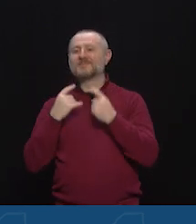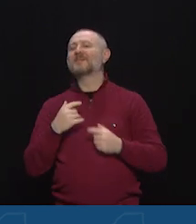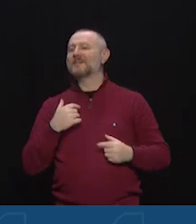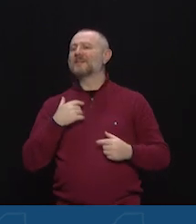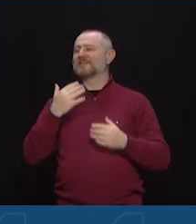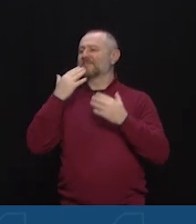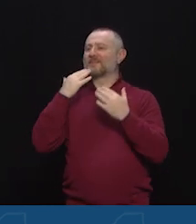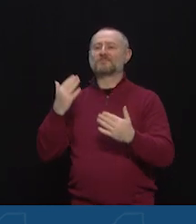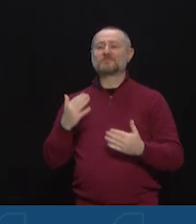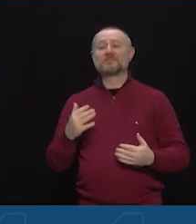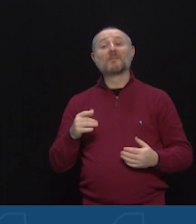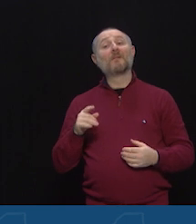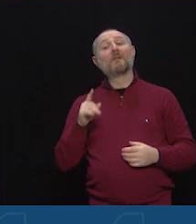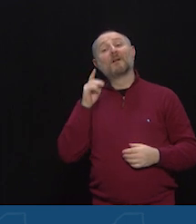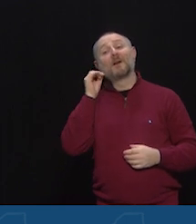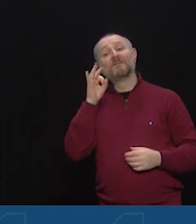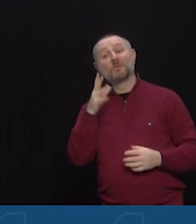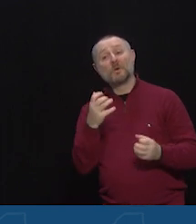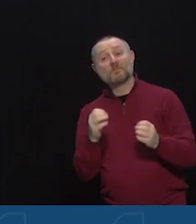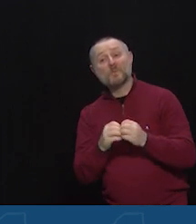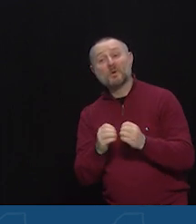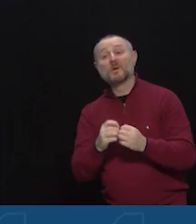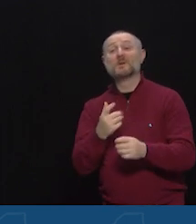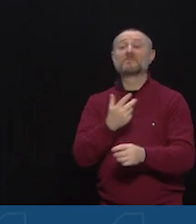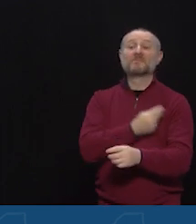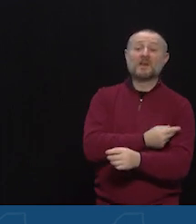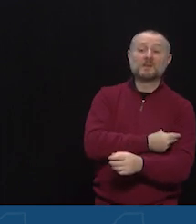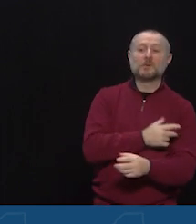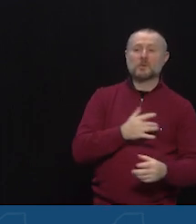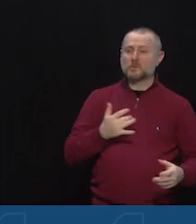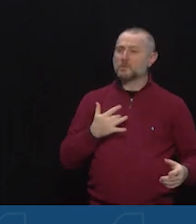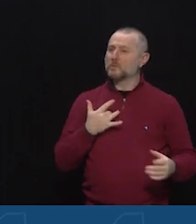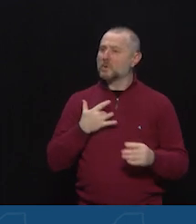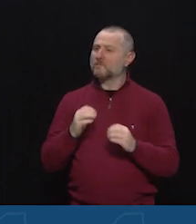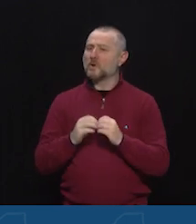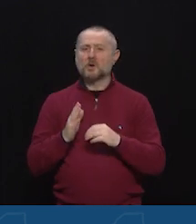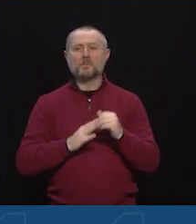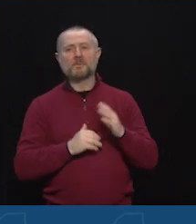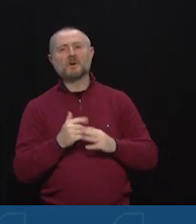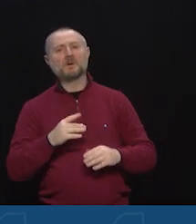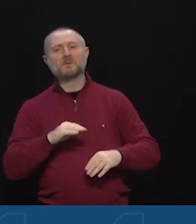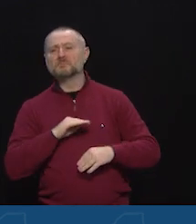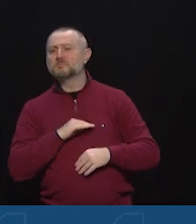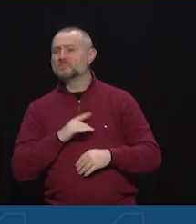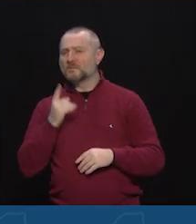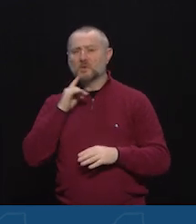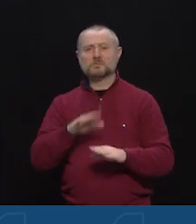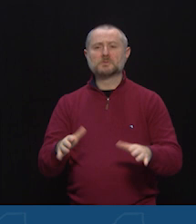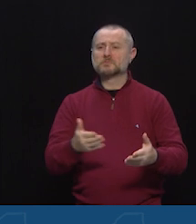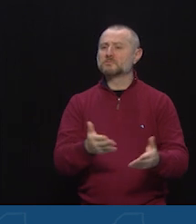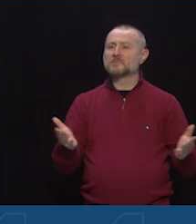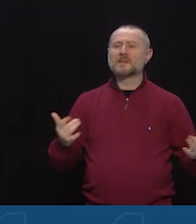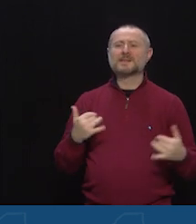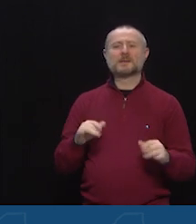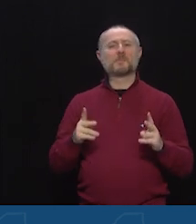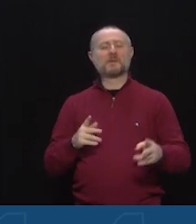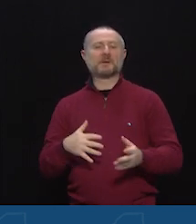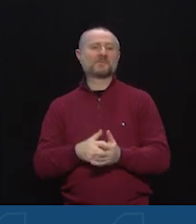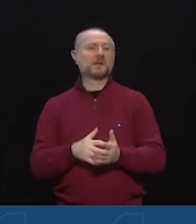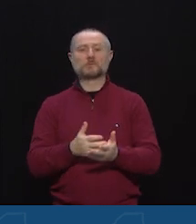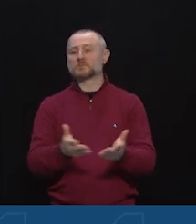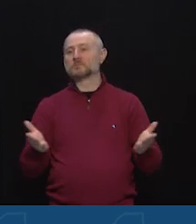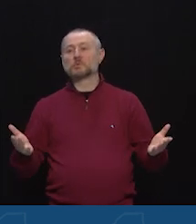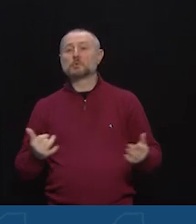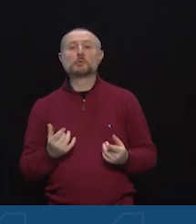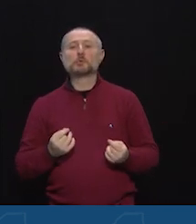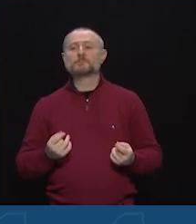higher vaccination rates as well, I would sleep better at night. But our children and many people who are still vulnerable, all they have to do is show up,